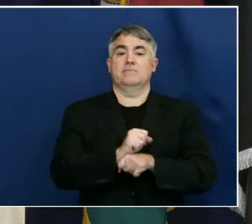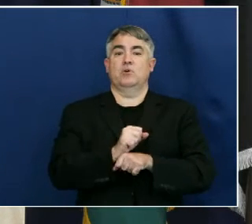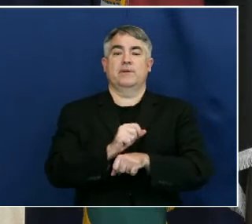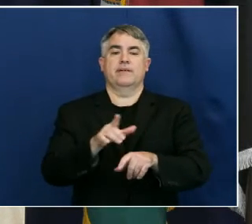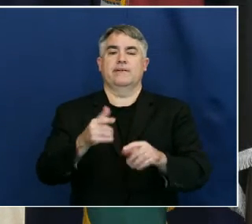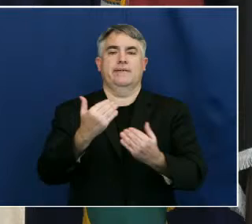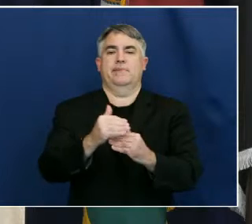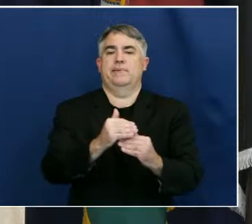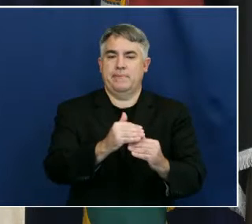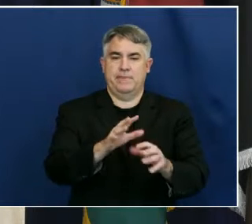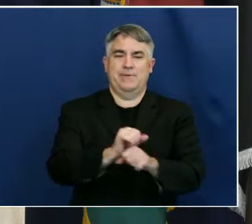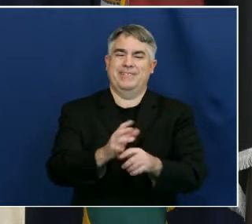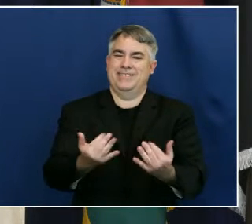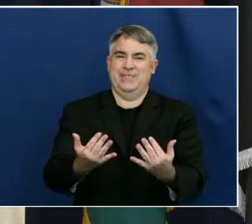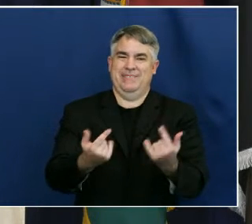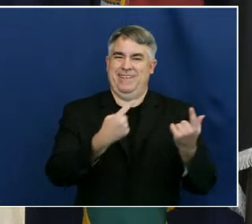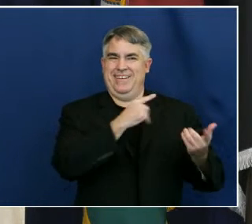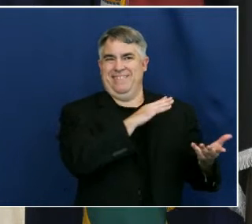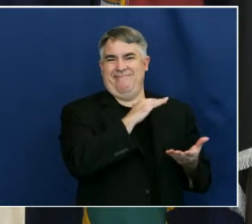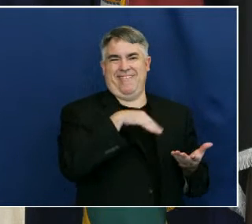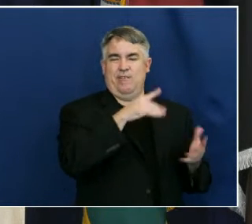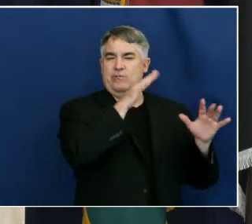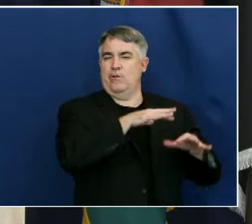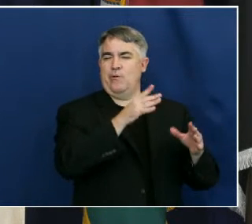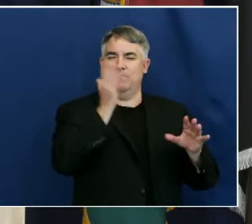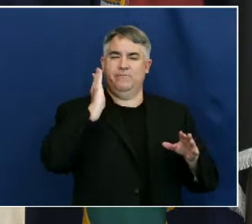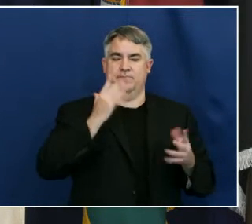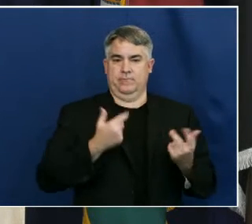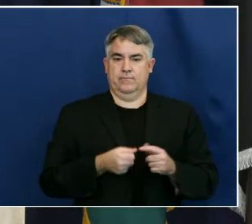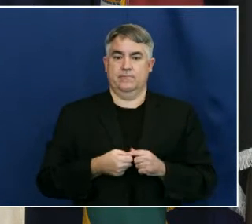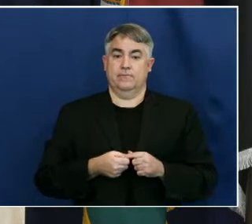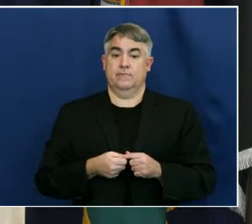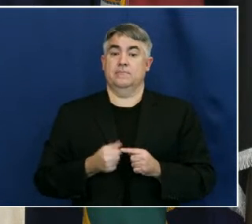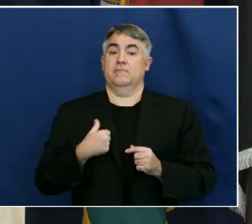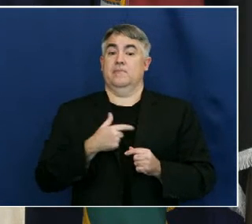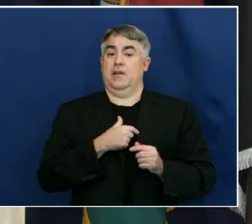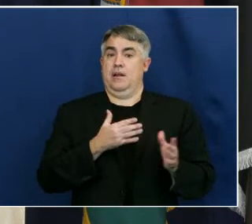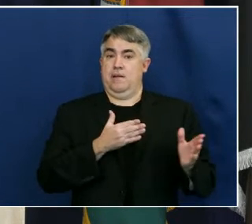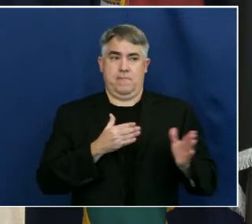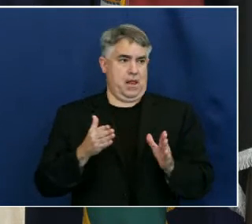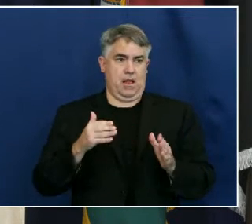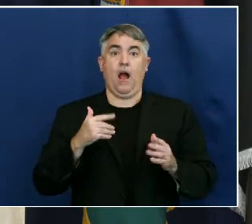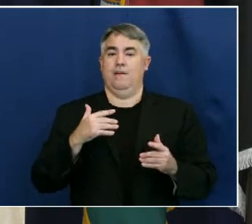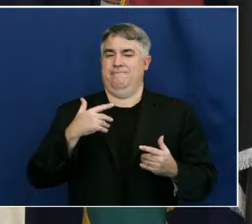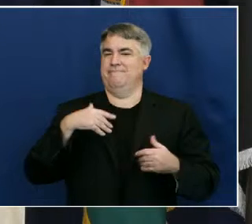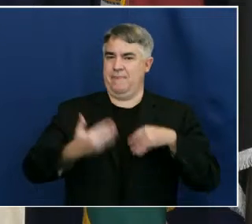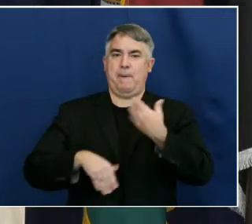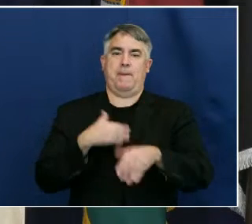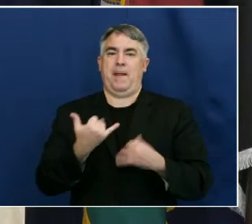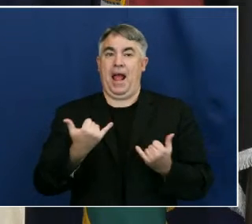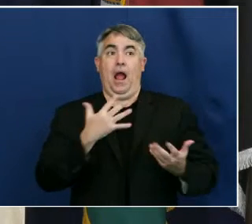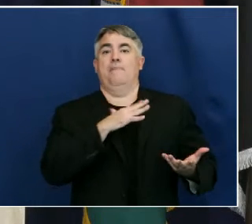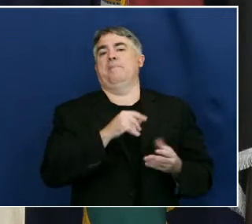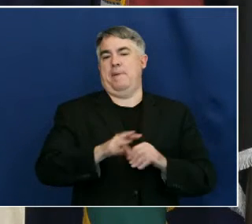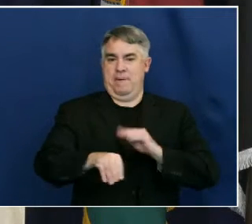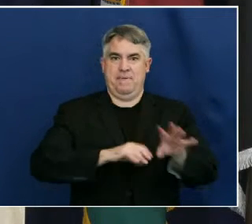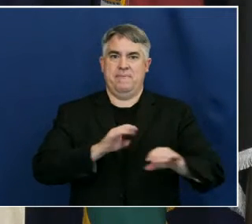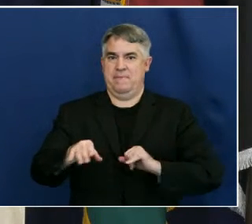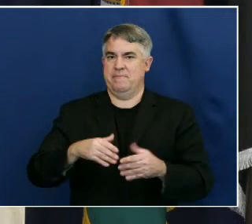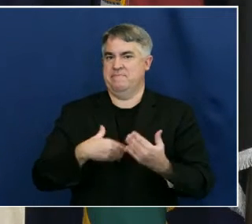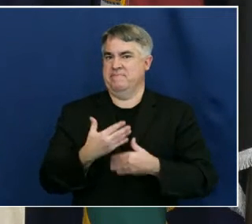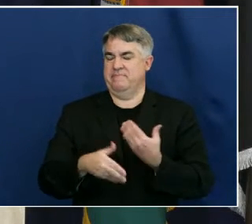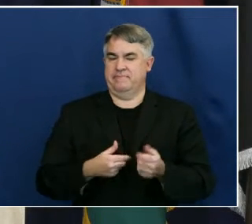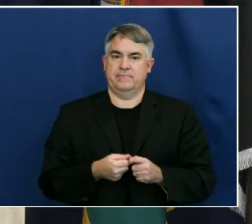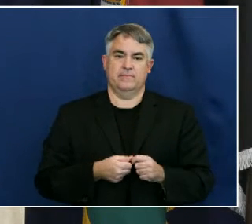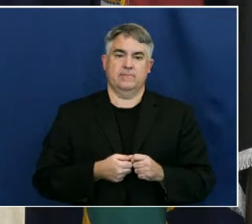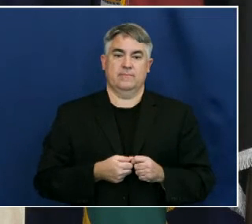However, the model is working, the system, we continue to make sure that we are we're continuing to have the resources necessary